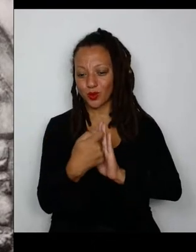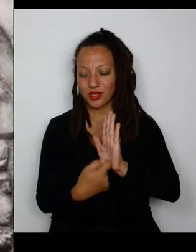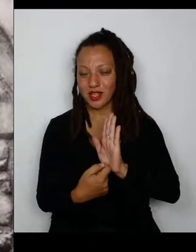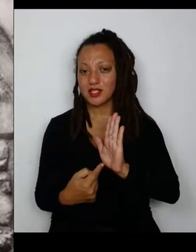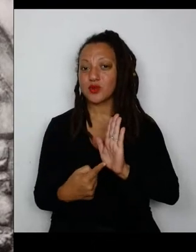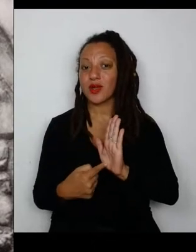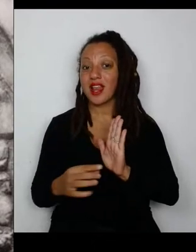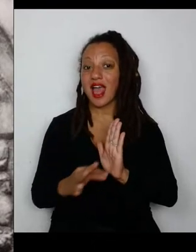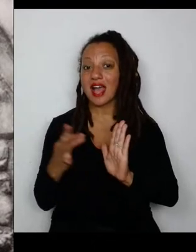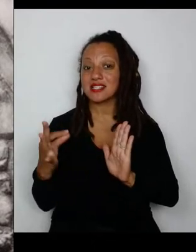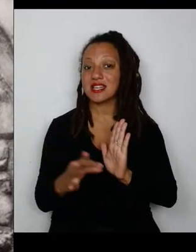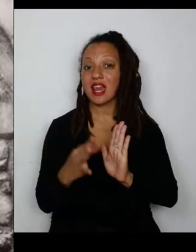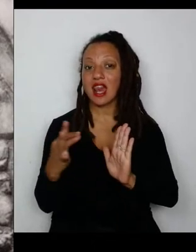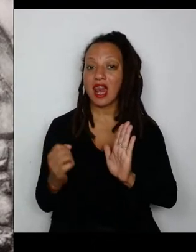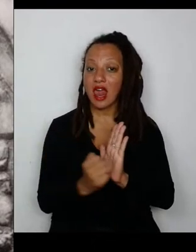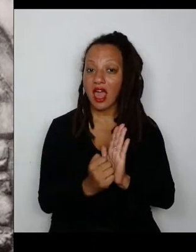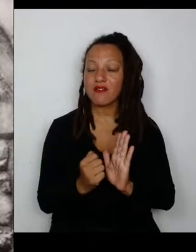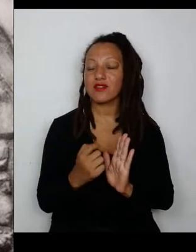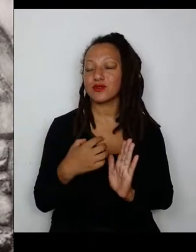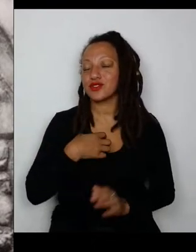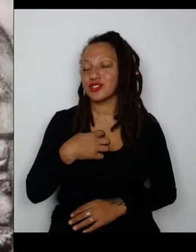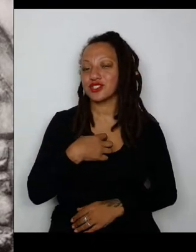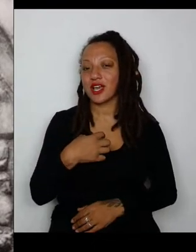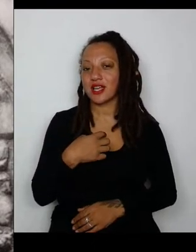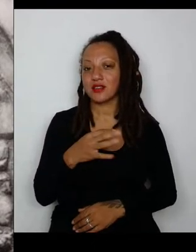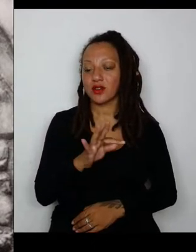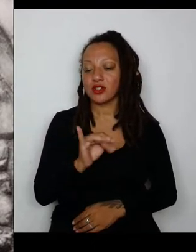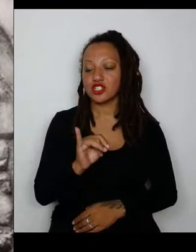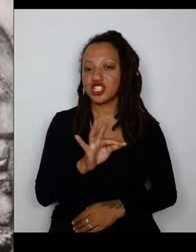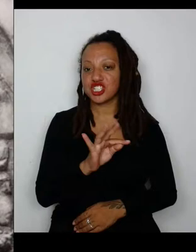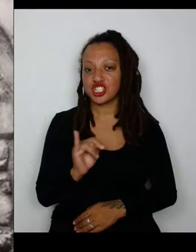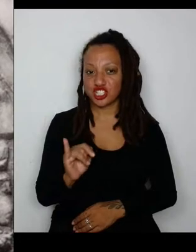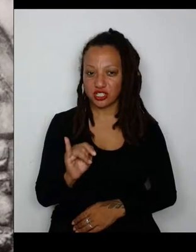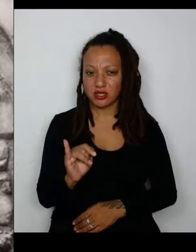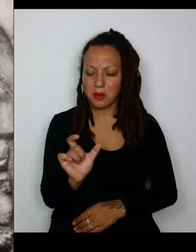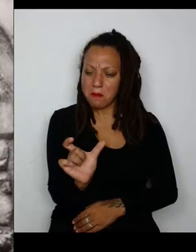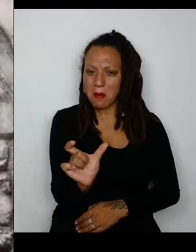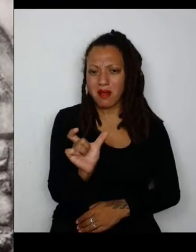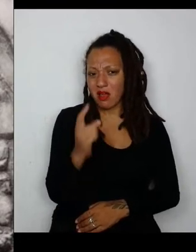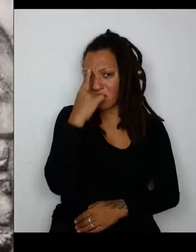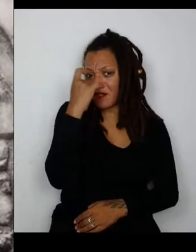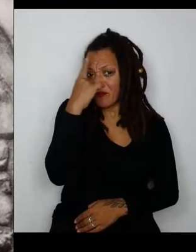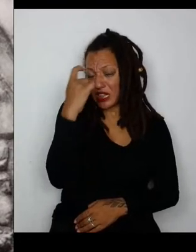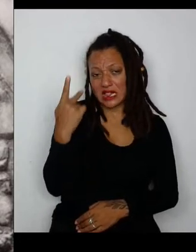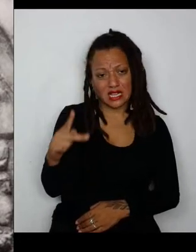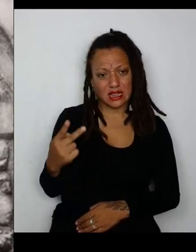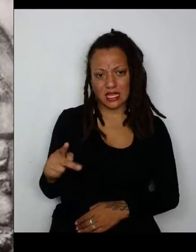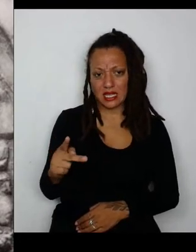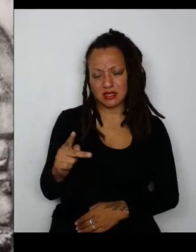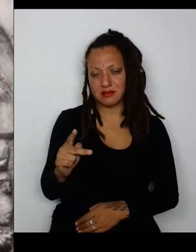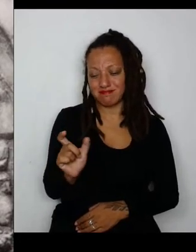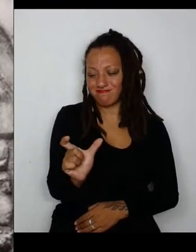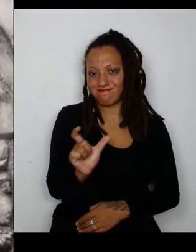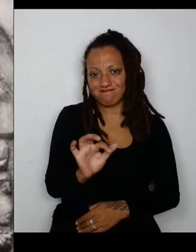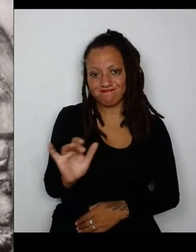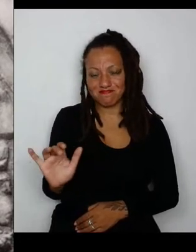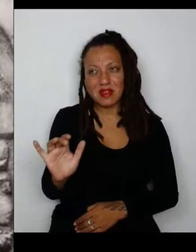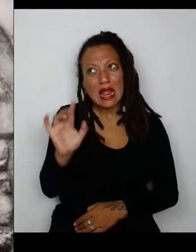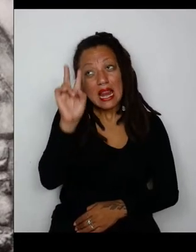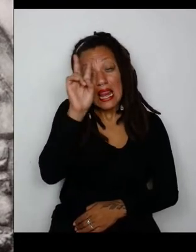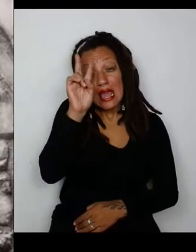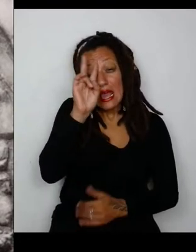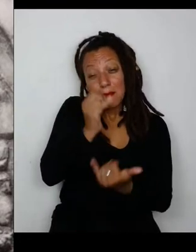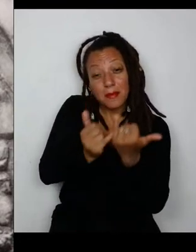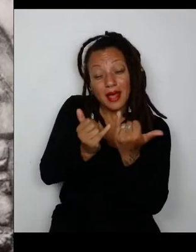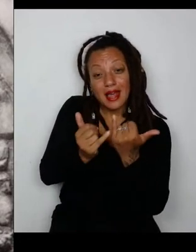oil an invented word resembling a tahitian expletive mostly tet oil writes